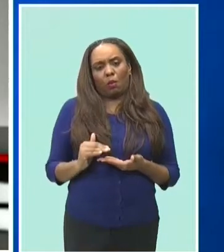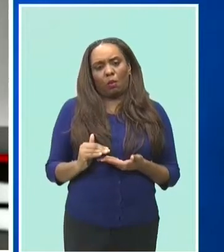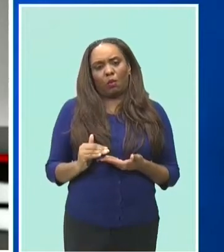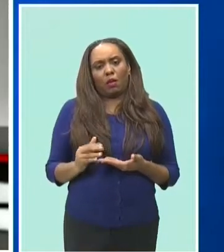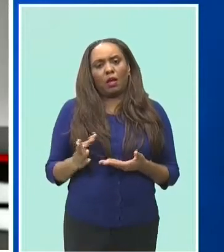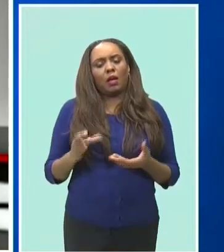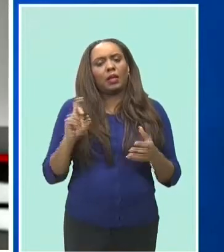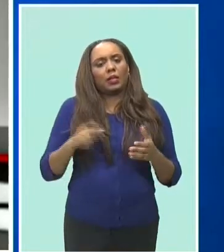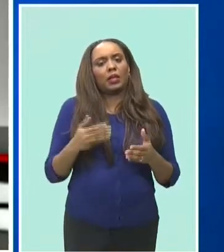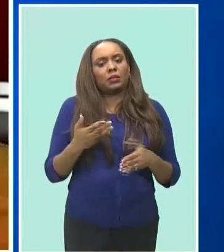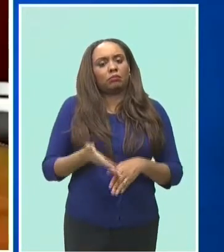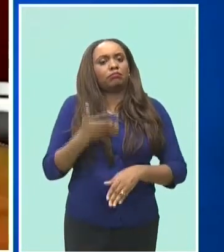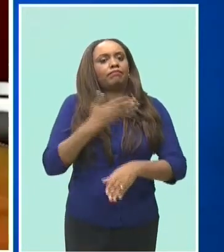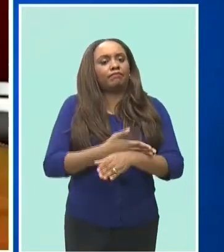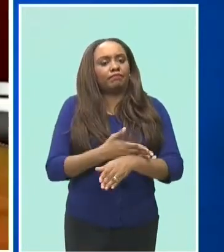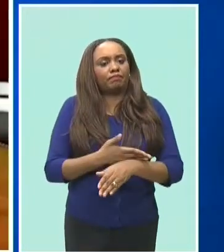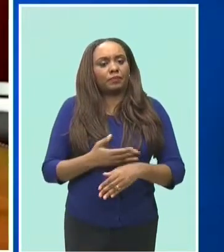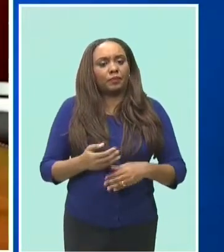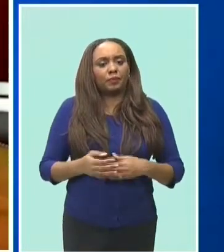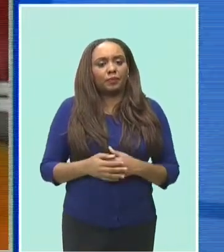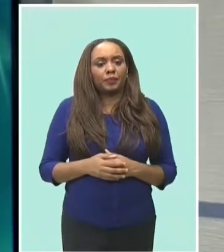some improvement in that.